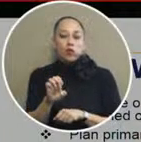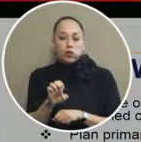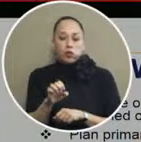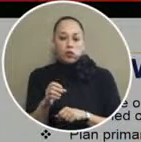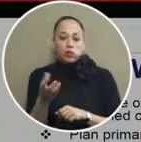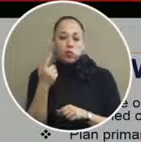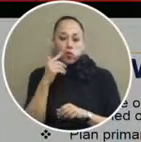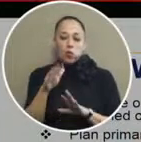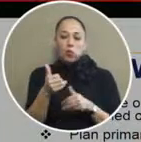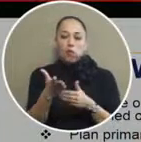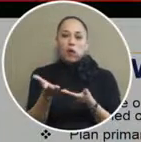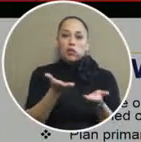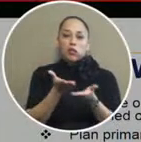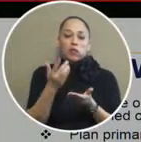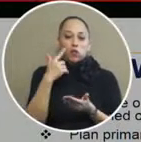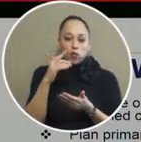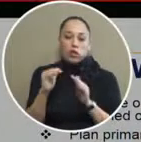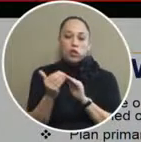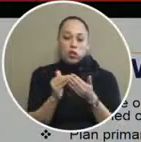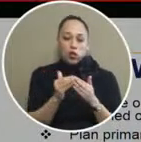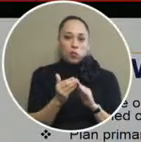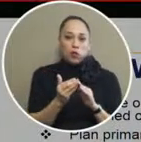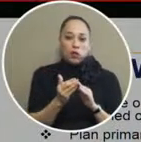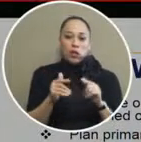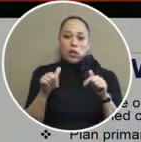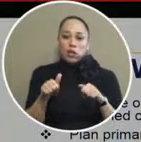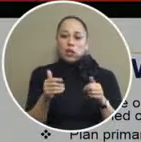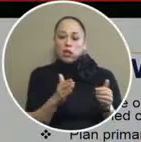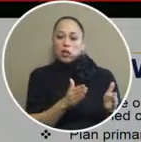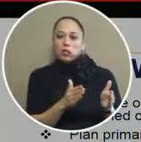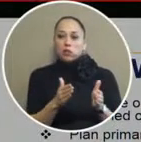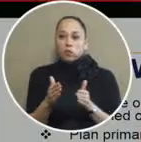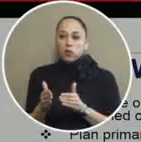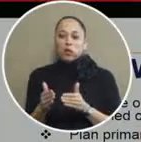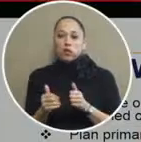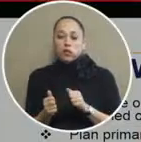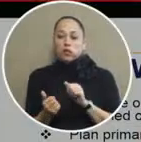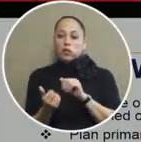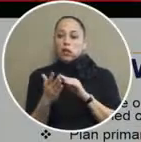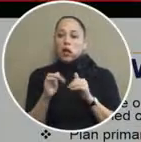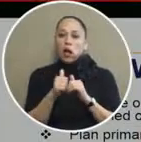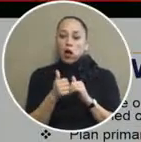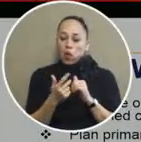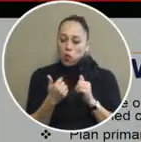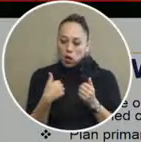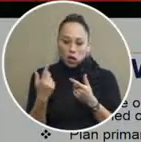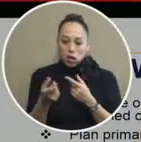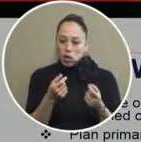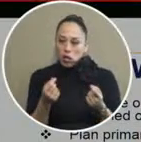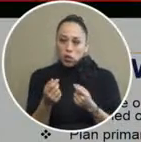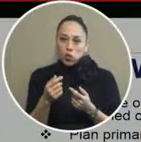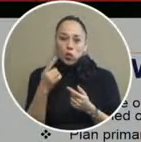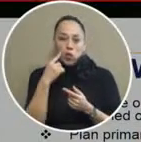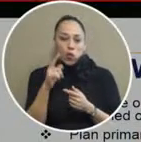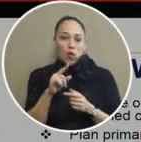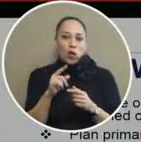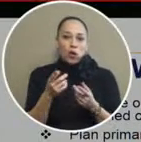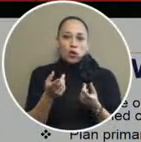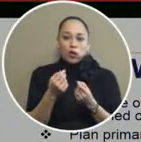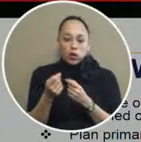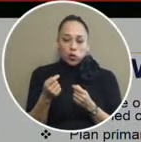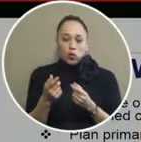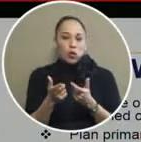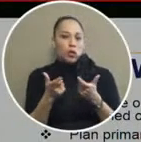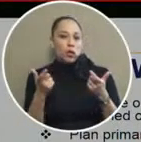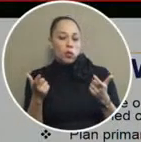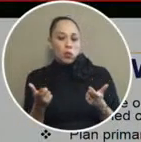delivering services to our community. So this plan primarily addresses how we phase back our workforce that's telecommuting, which is